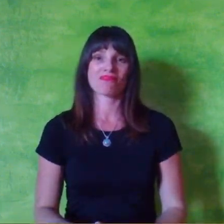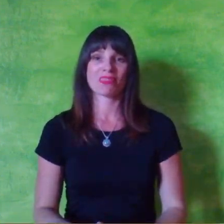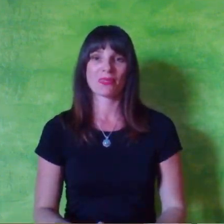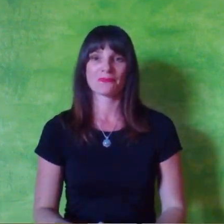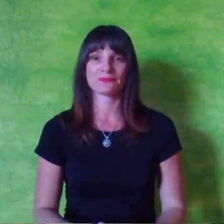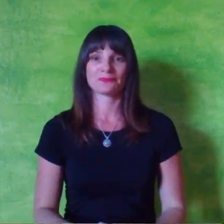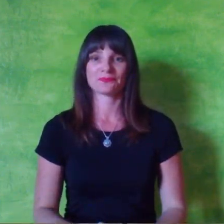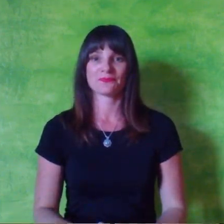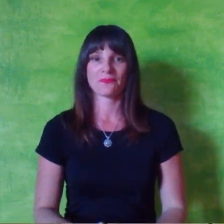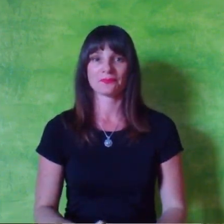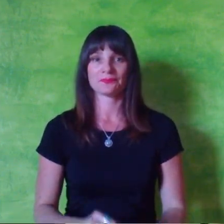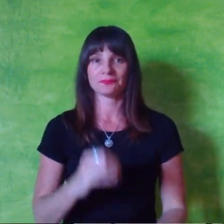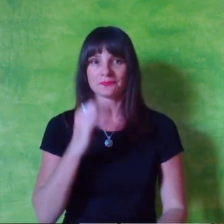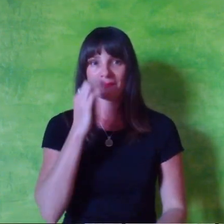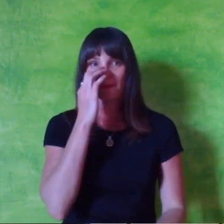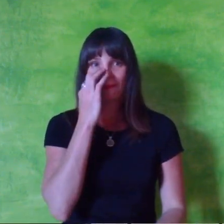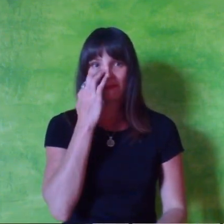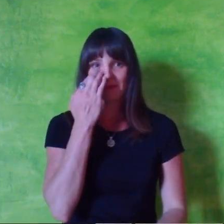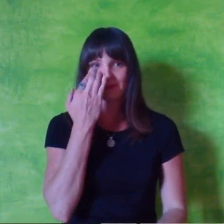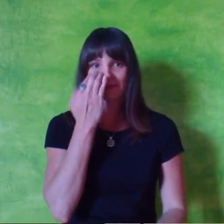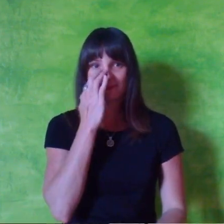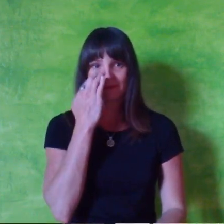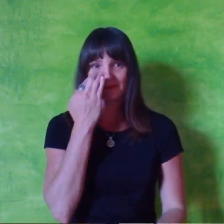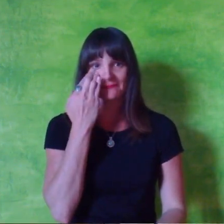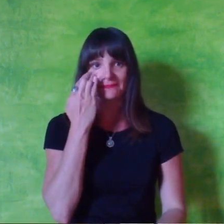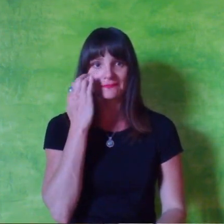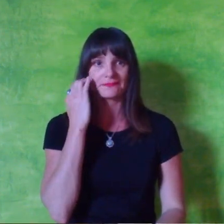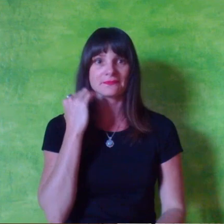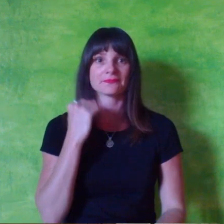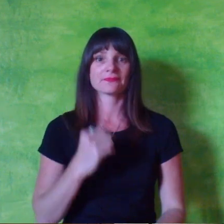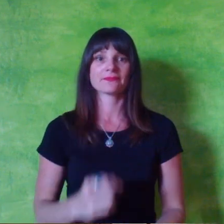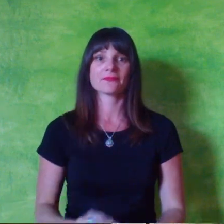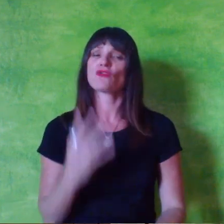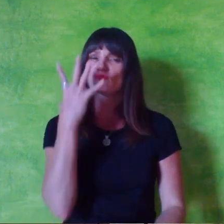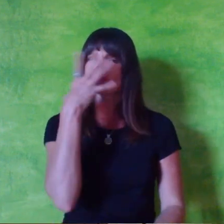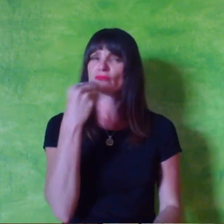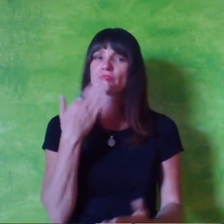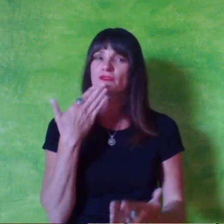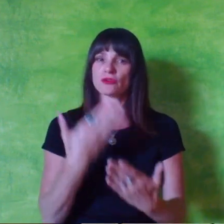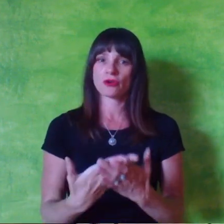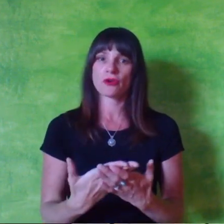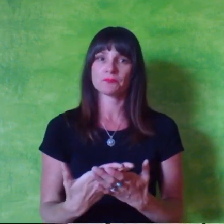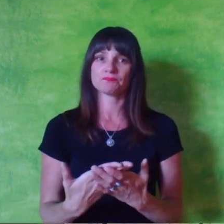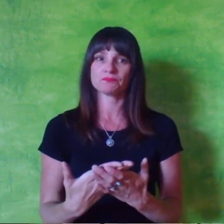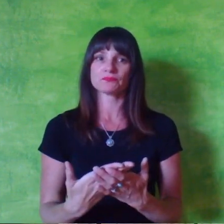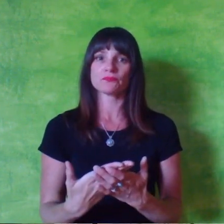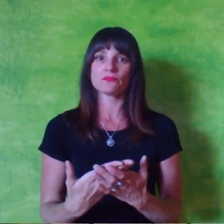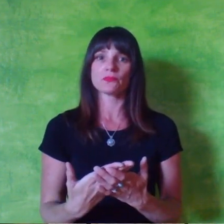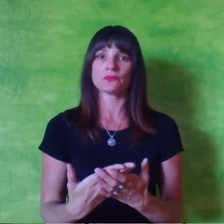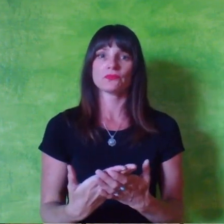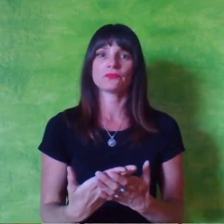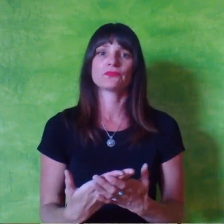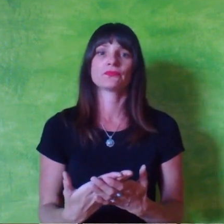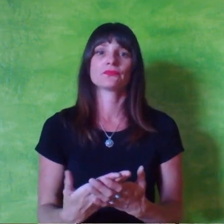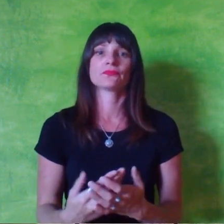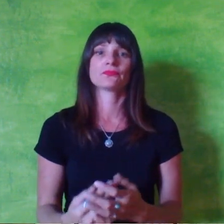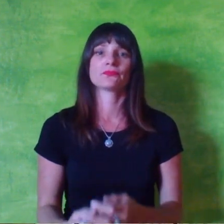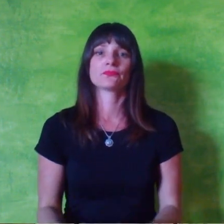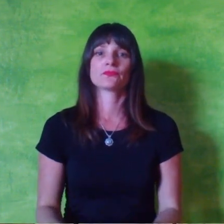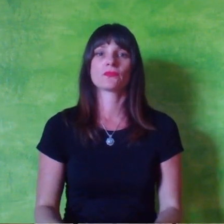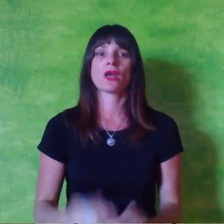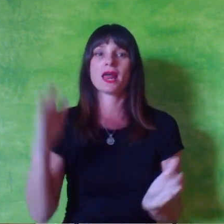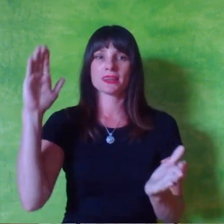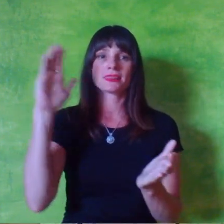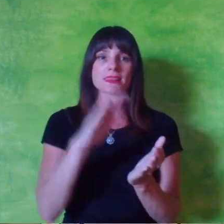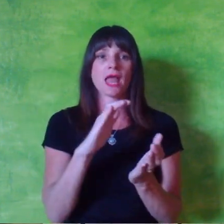So this is pretty good. You know, it's got a lot less moisture on the top because the freezer itself